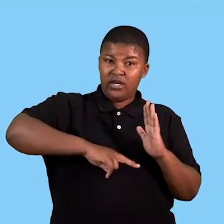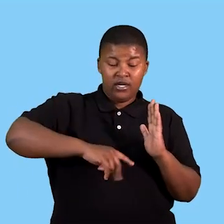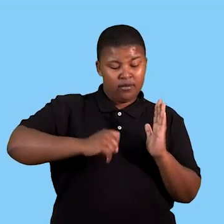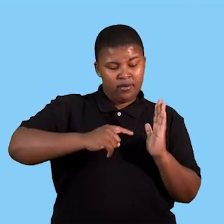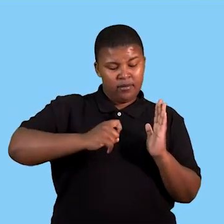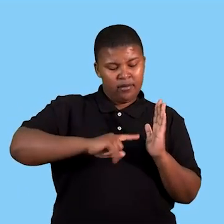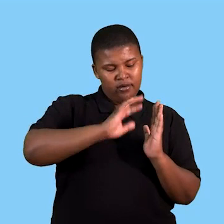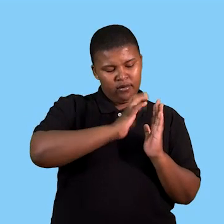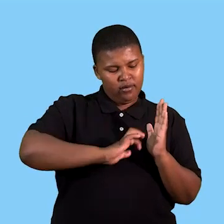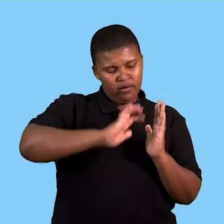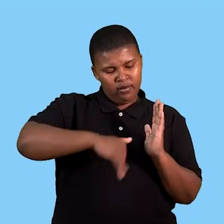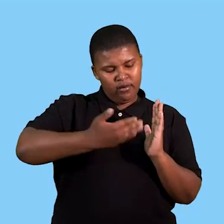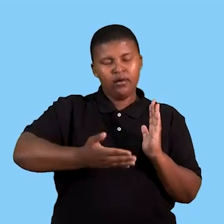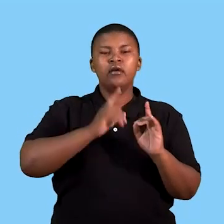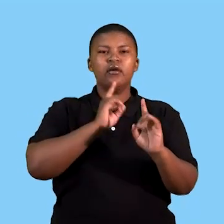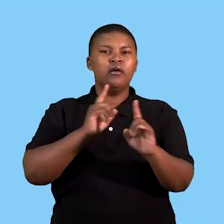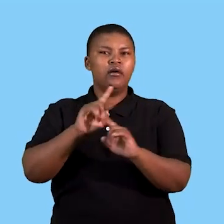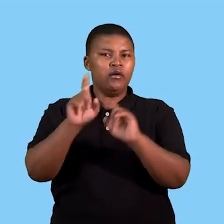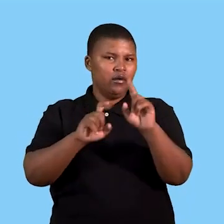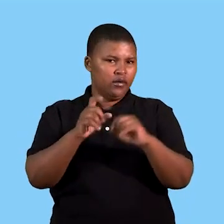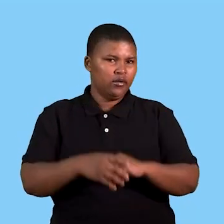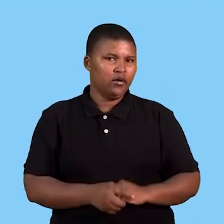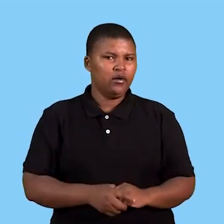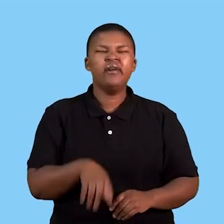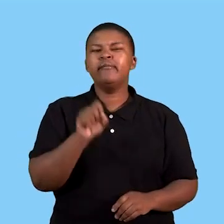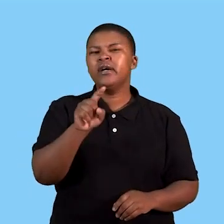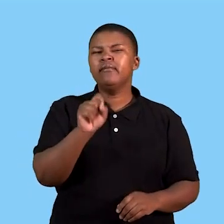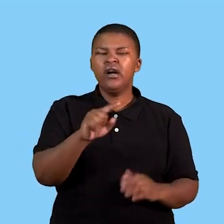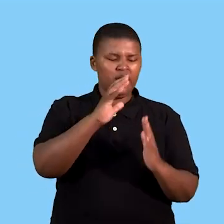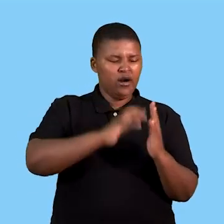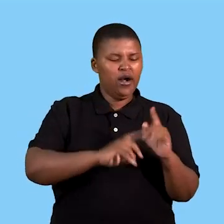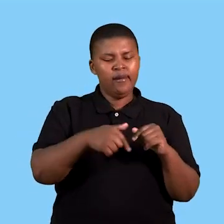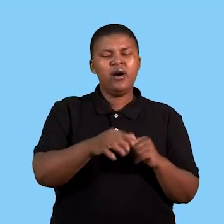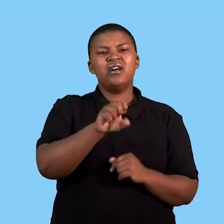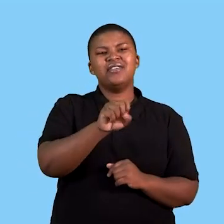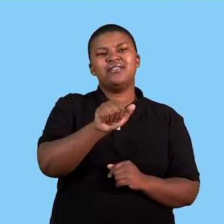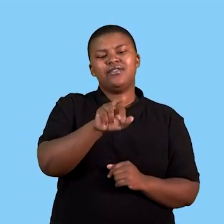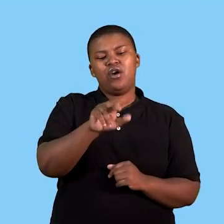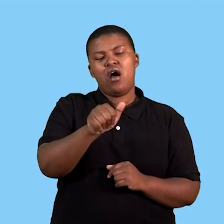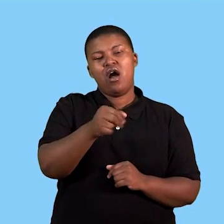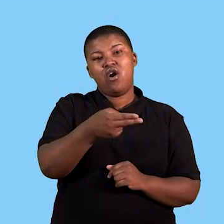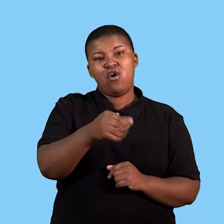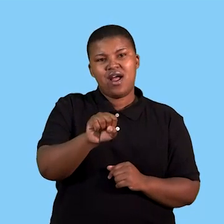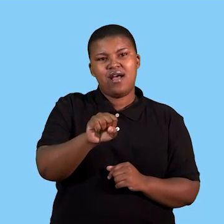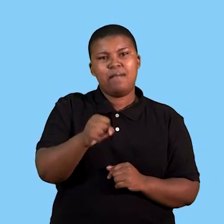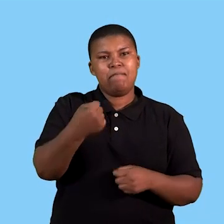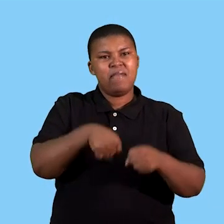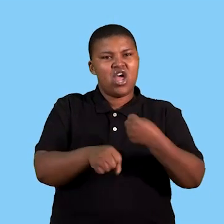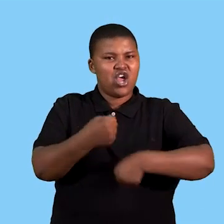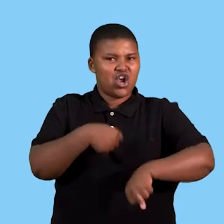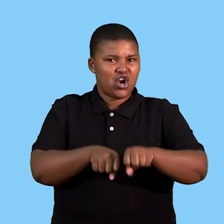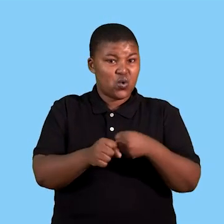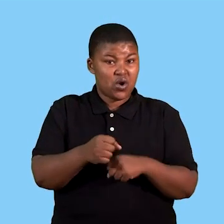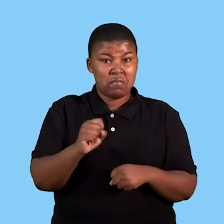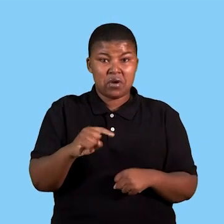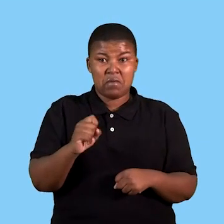the following scenario and answer the question. So this scenario is about Sarah's Bakery, and Sarah's Bakery